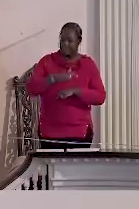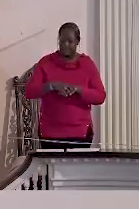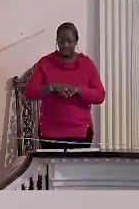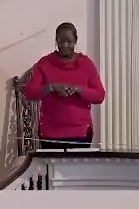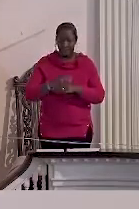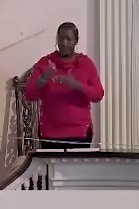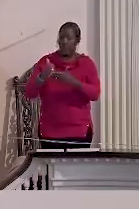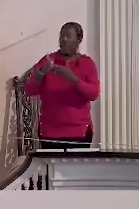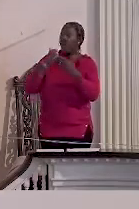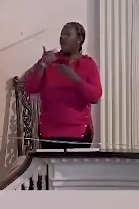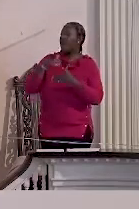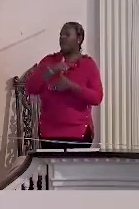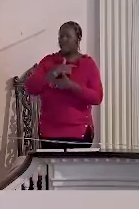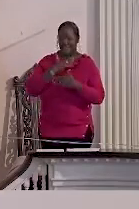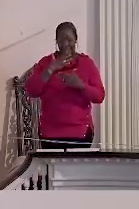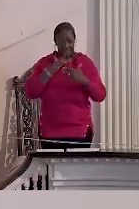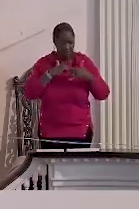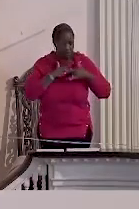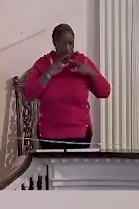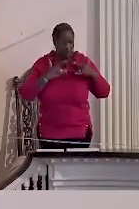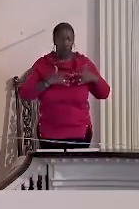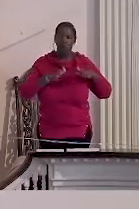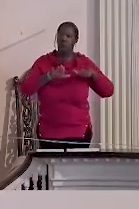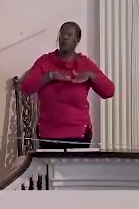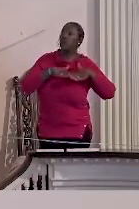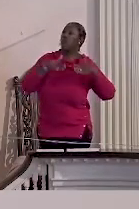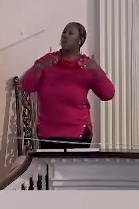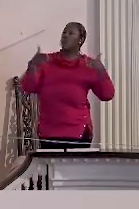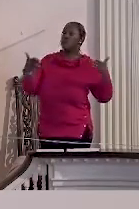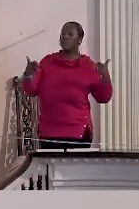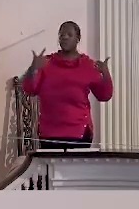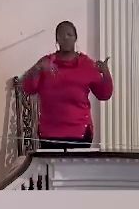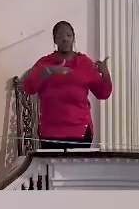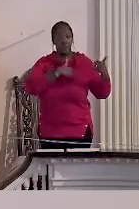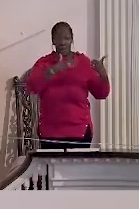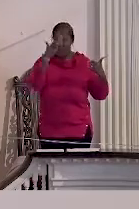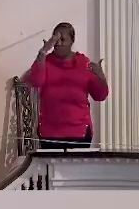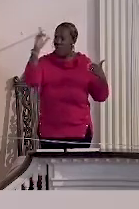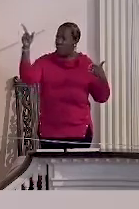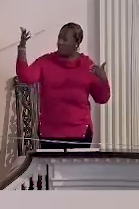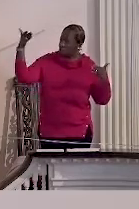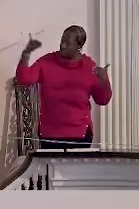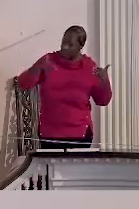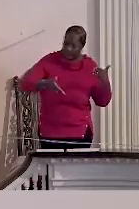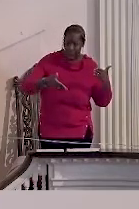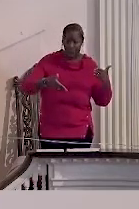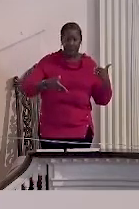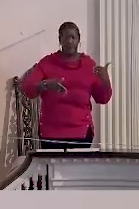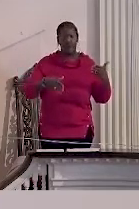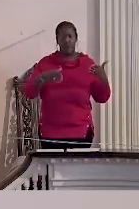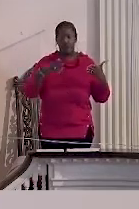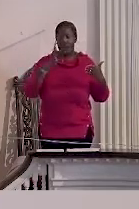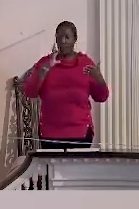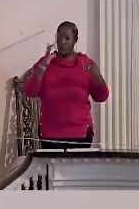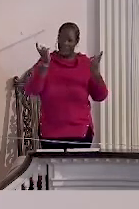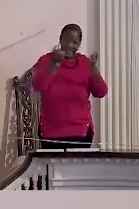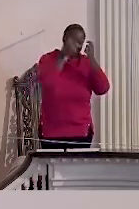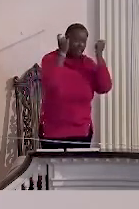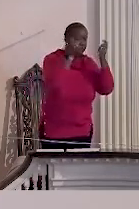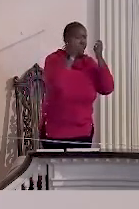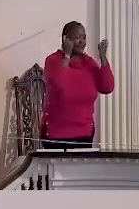Help us hold our hearts open so that we can know your presence both when we